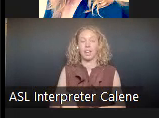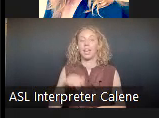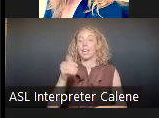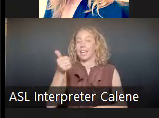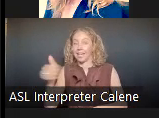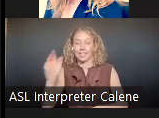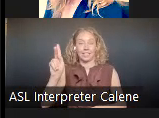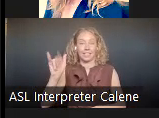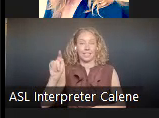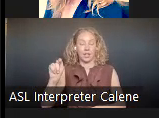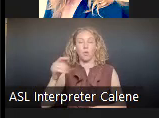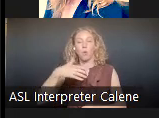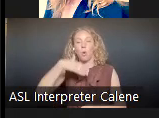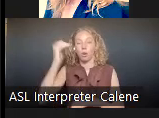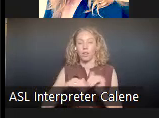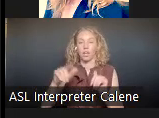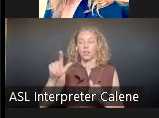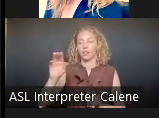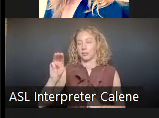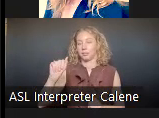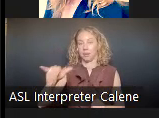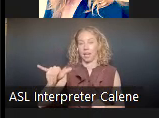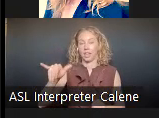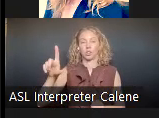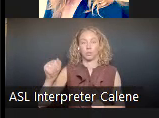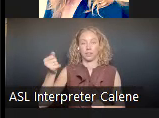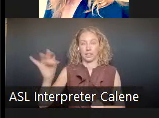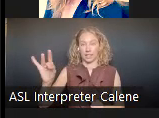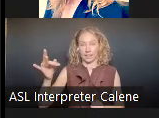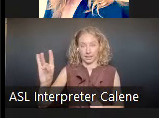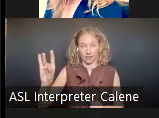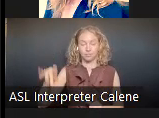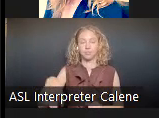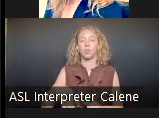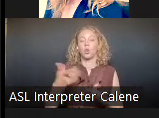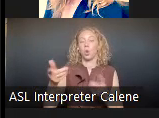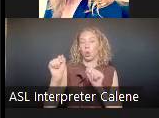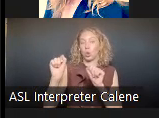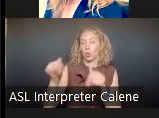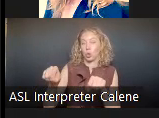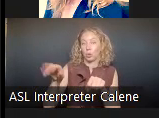kit older than May 1st, 2018. And so it could be, I think,